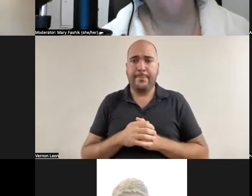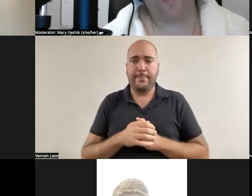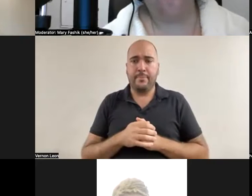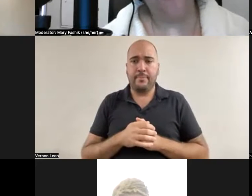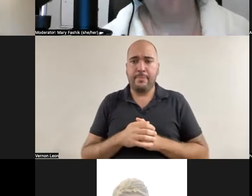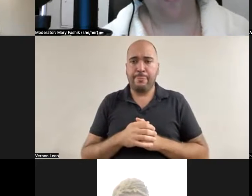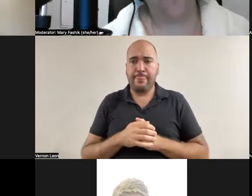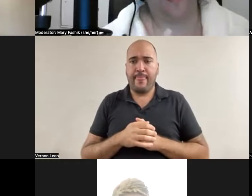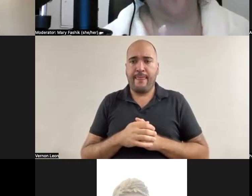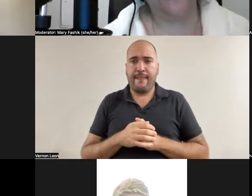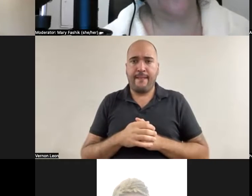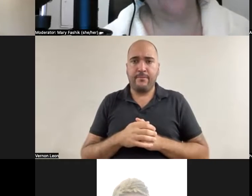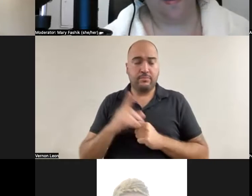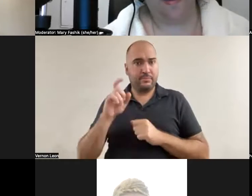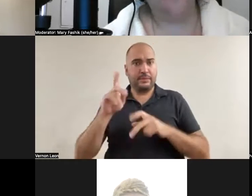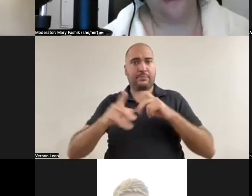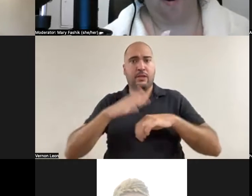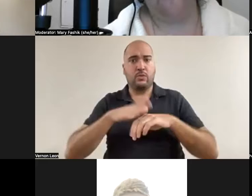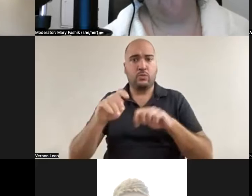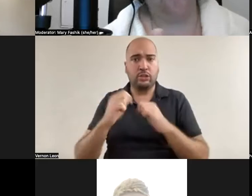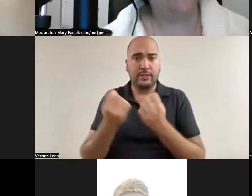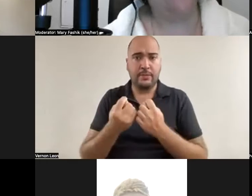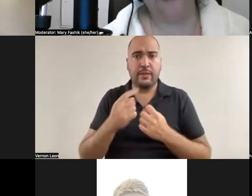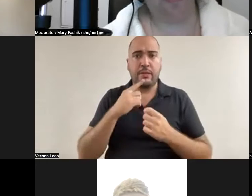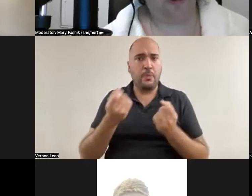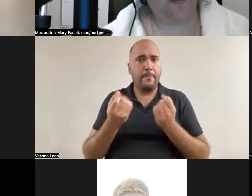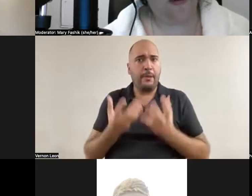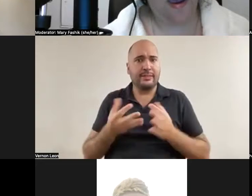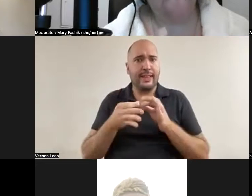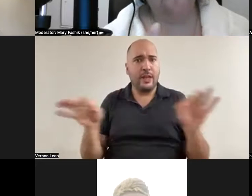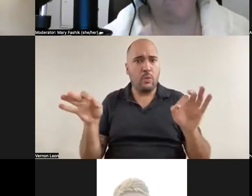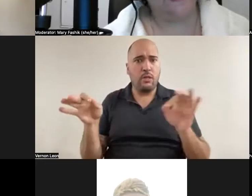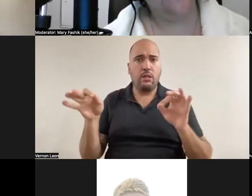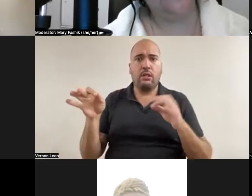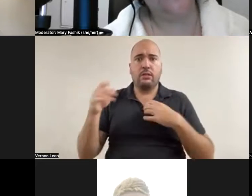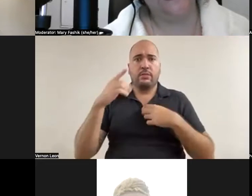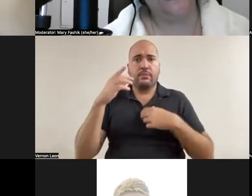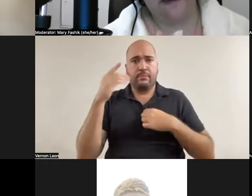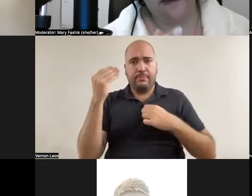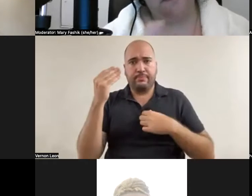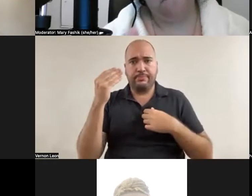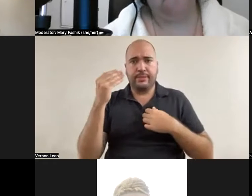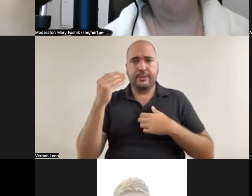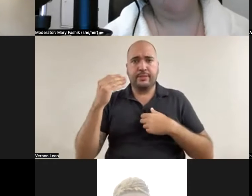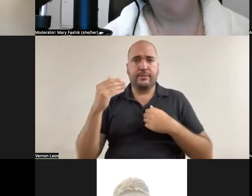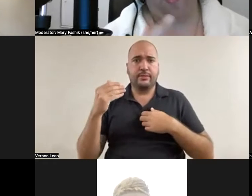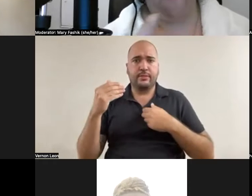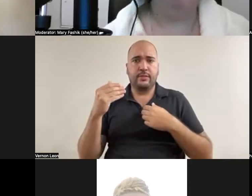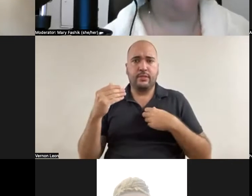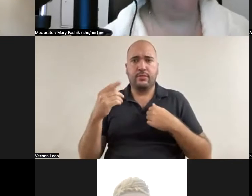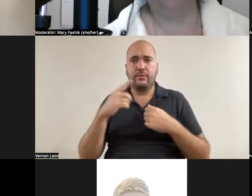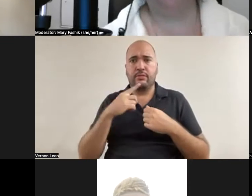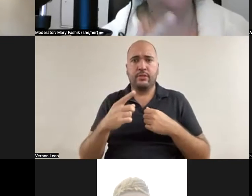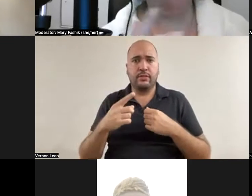Are there people on your team that are multilingual? Because there